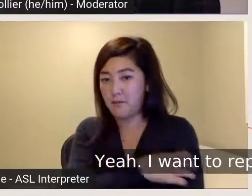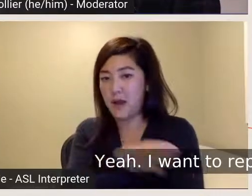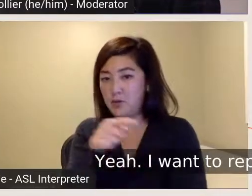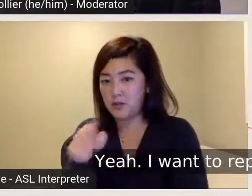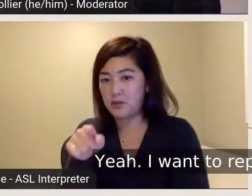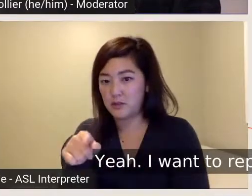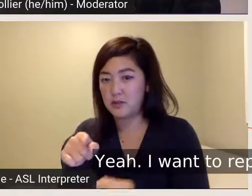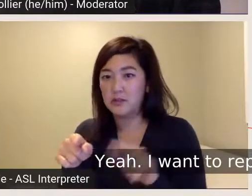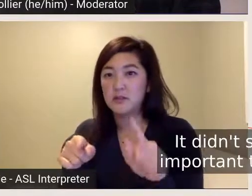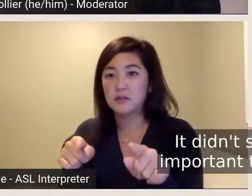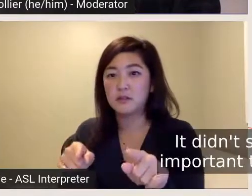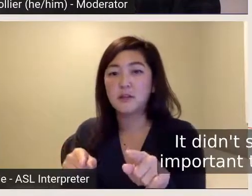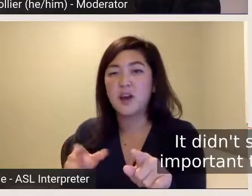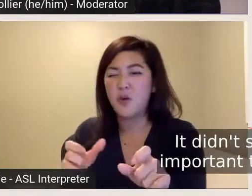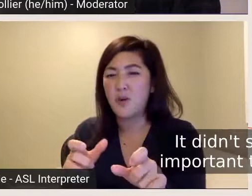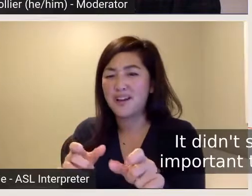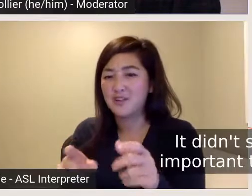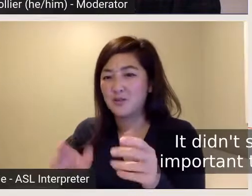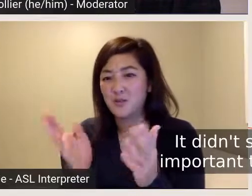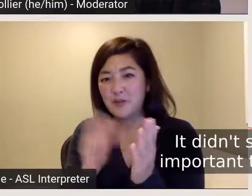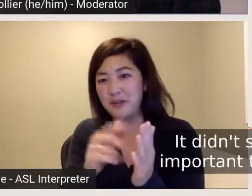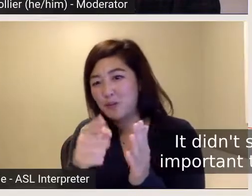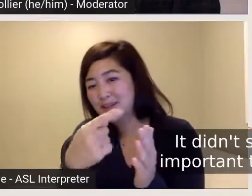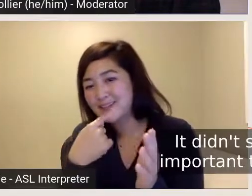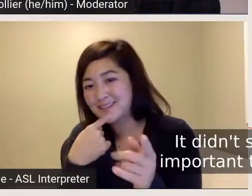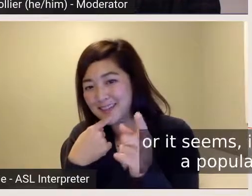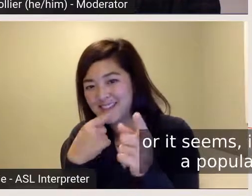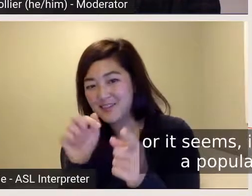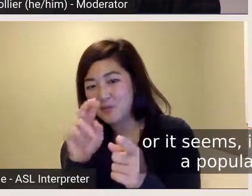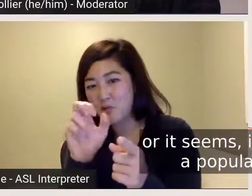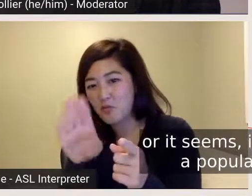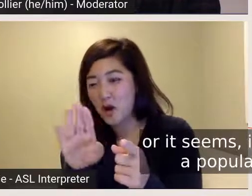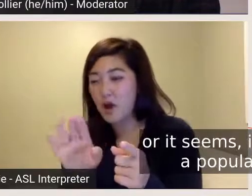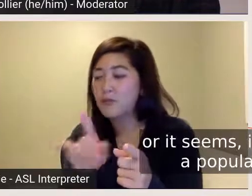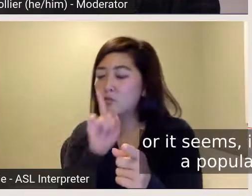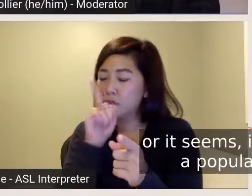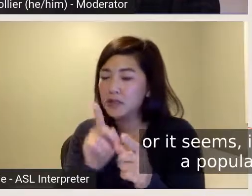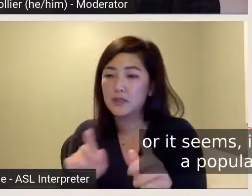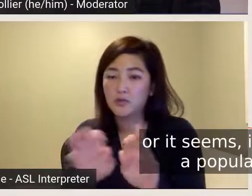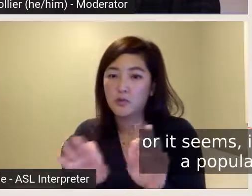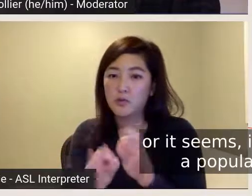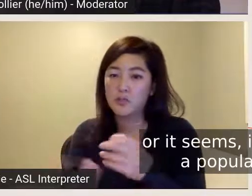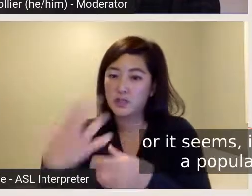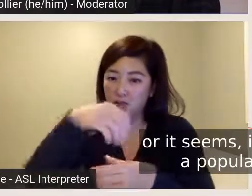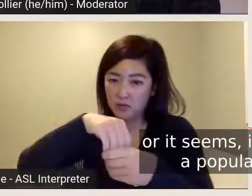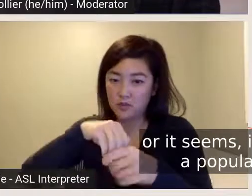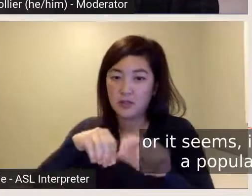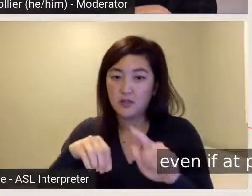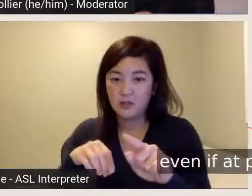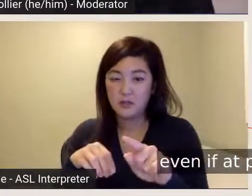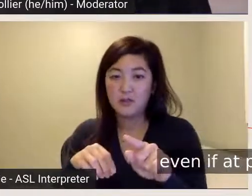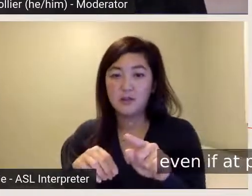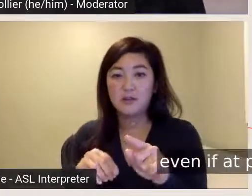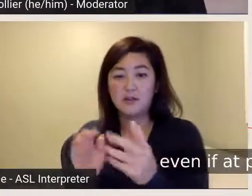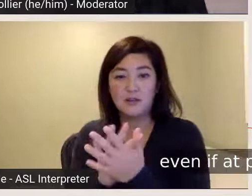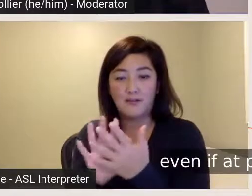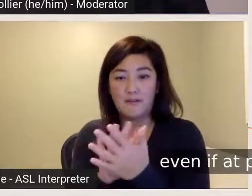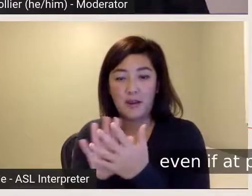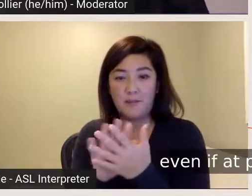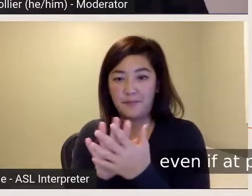I want to repeat what Rob said. It is very important to include those scenes in this popular format. Even